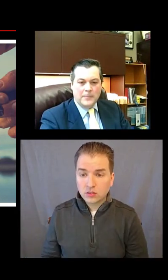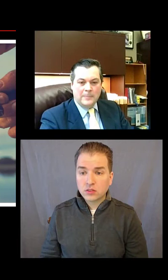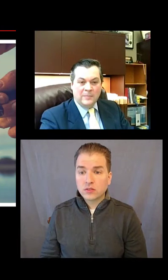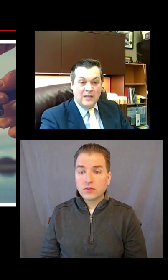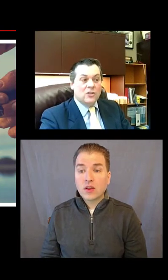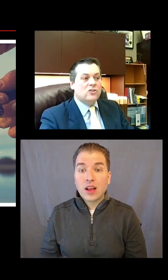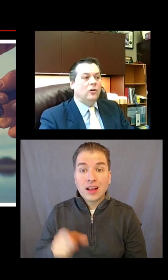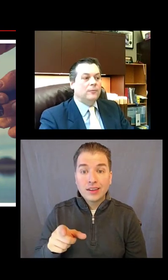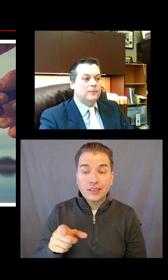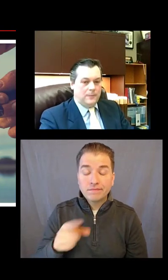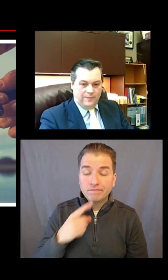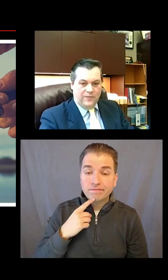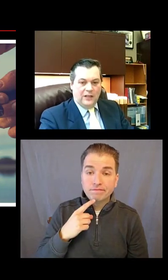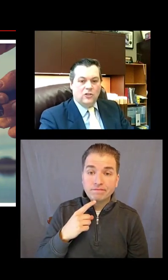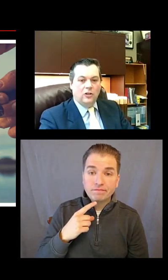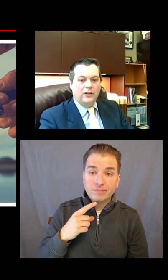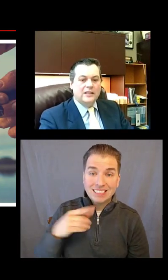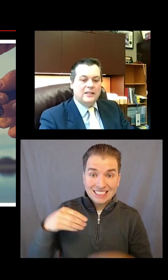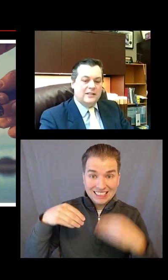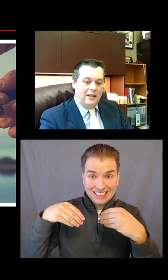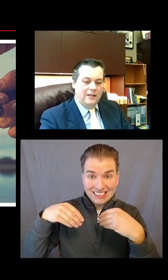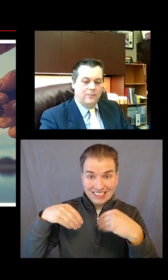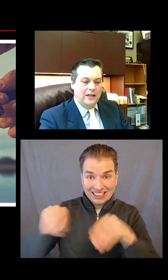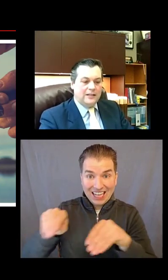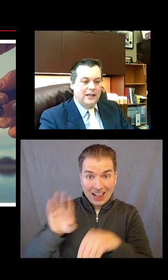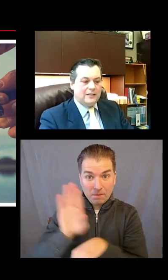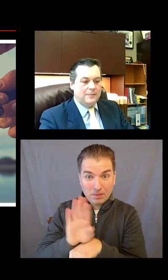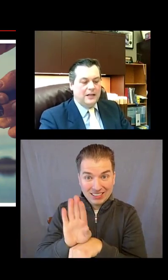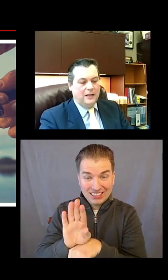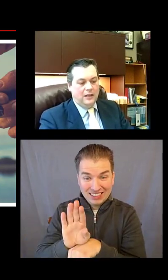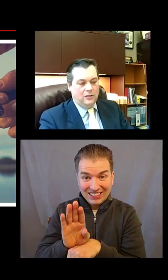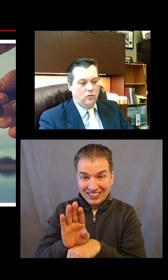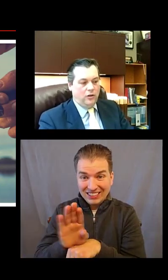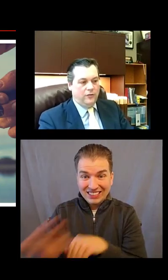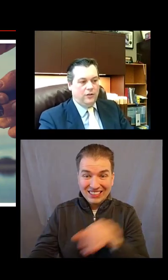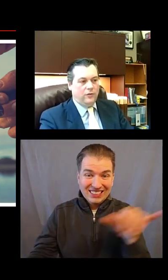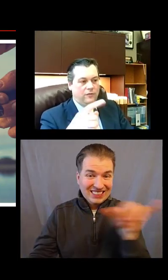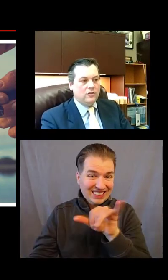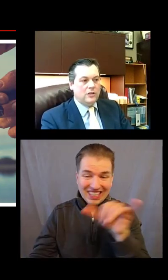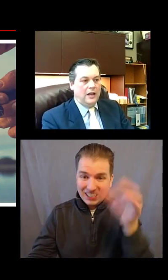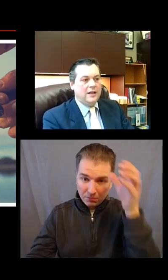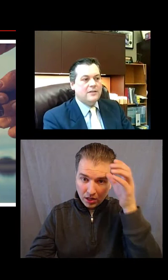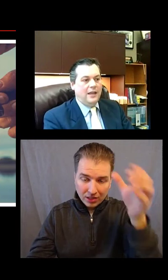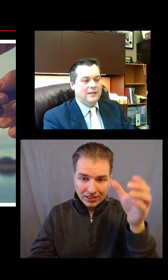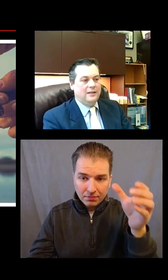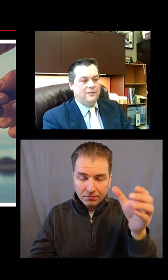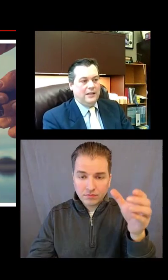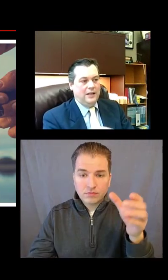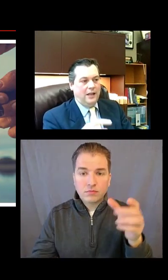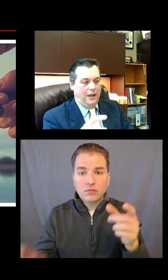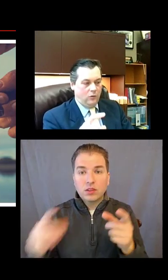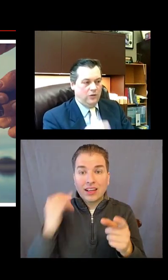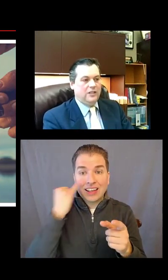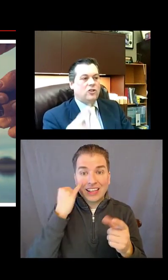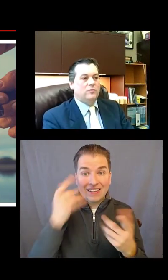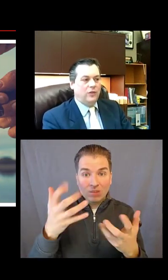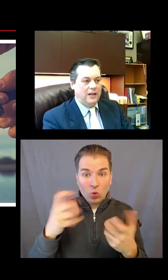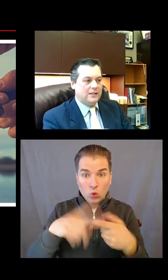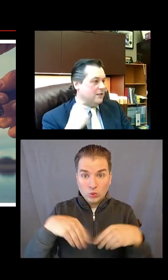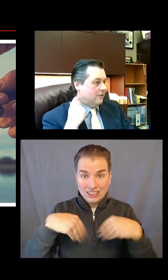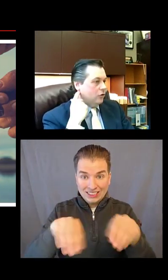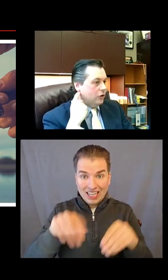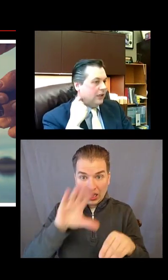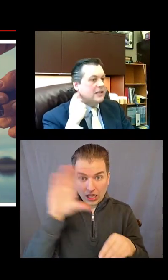business coming up? So in the selling process, I mean, it's sort of the reverse as of the